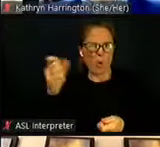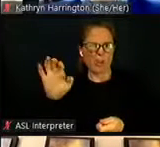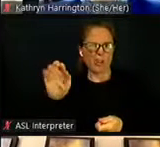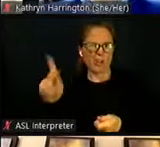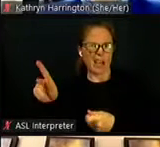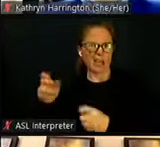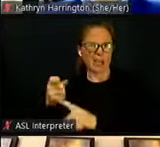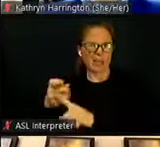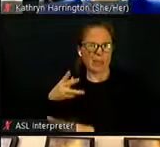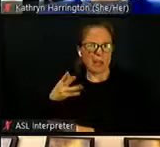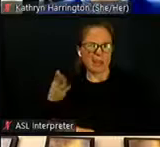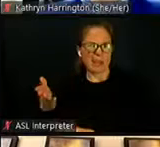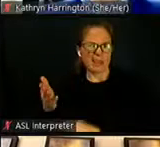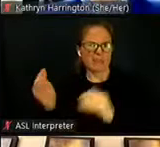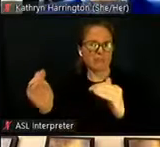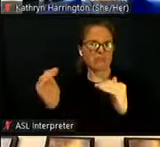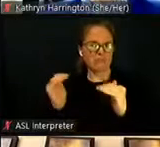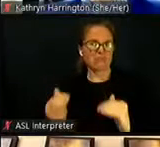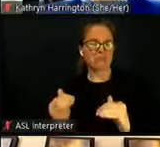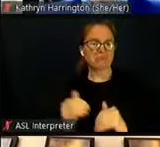slide, please.